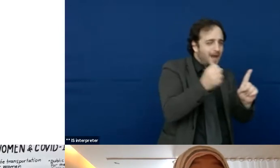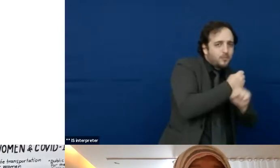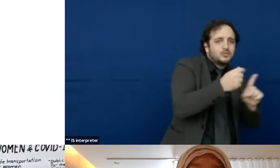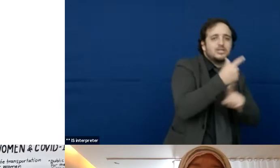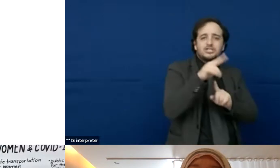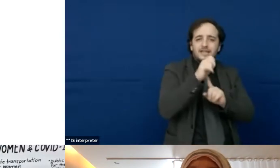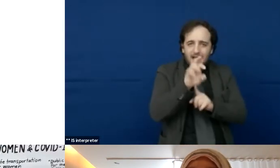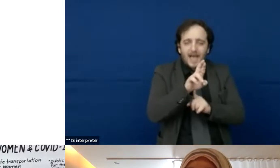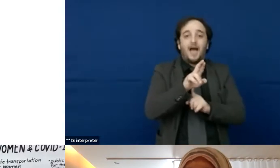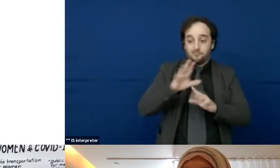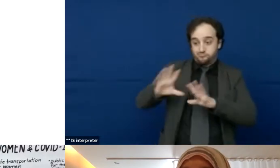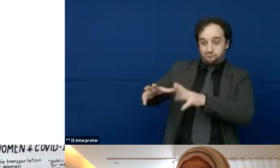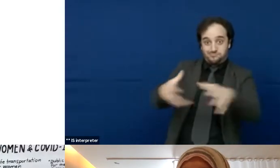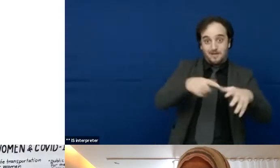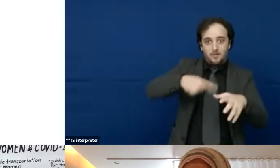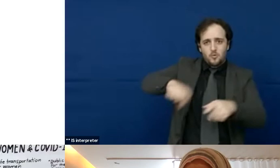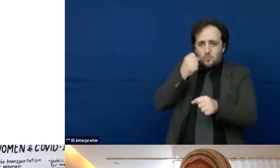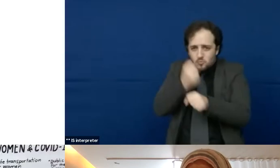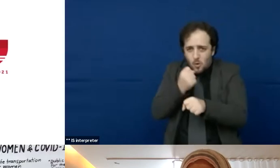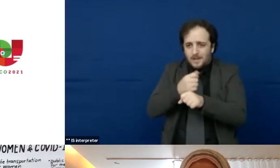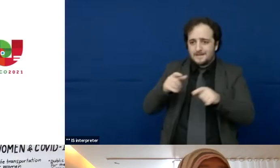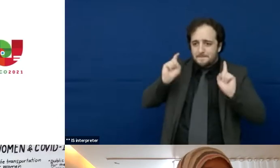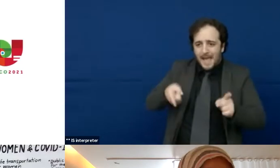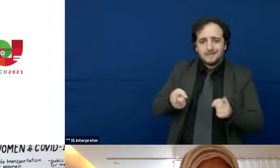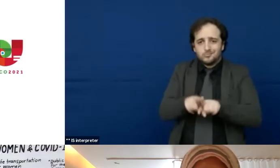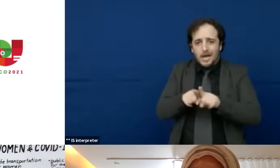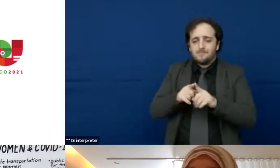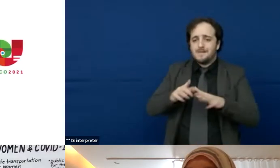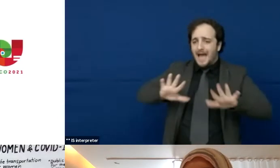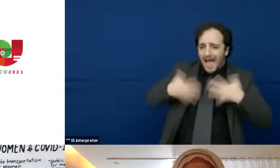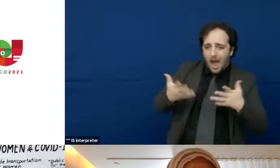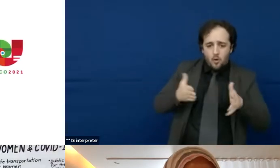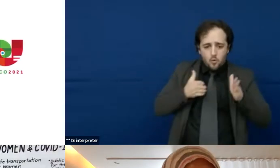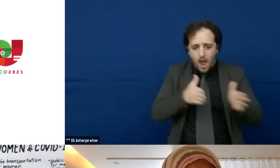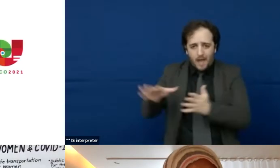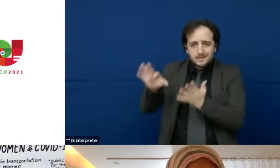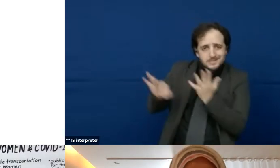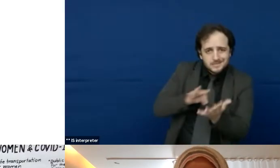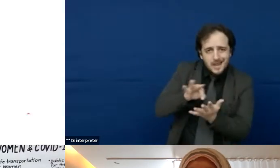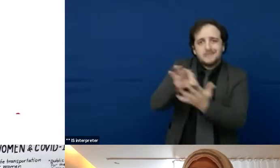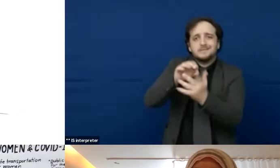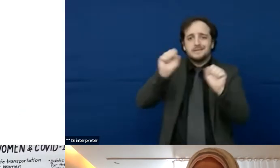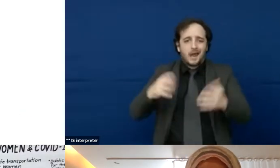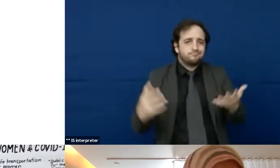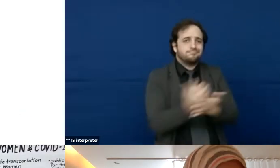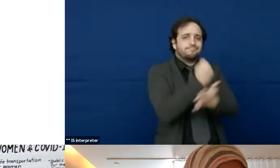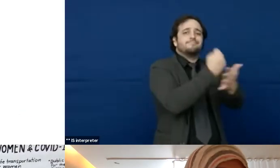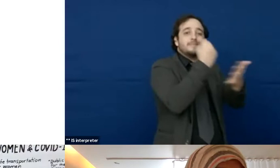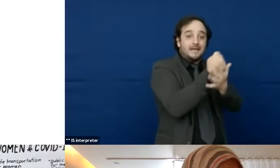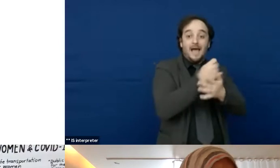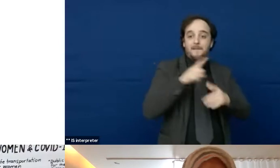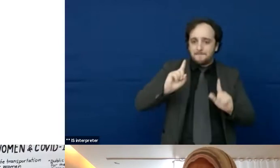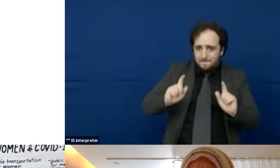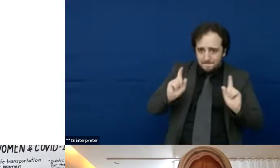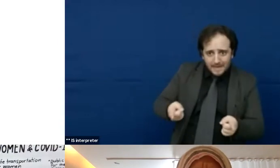they must be at the decision-making spaces with tools such as community mapping, safety